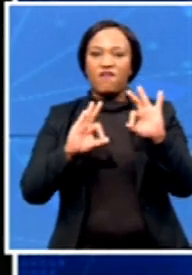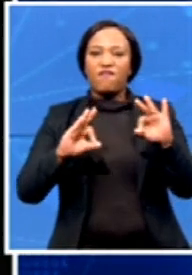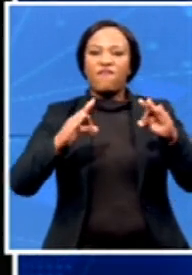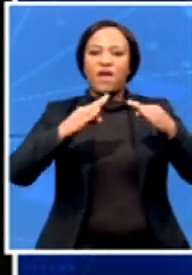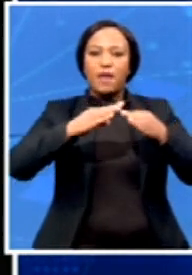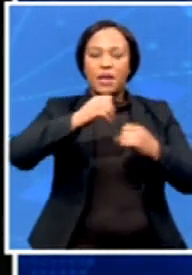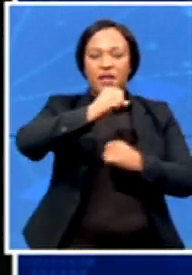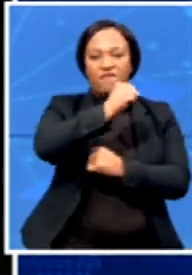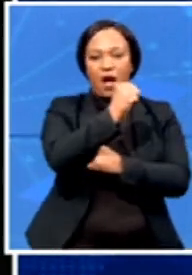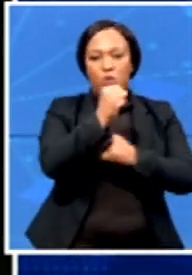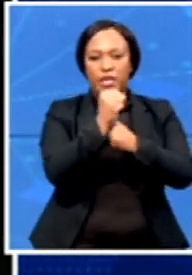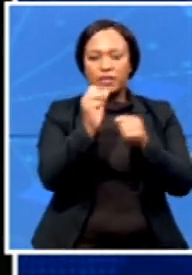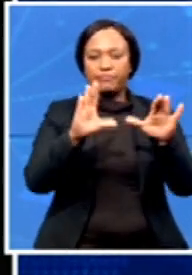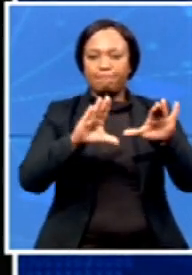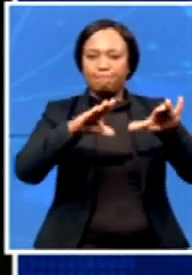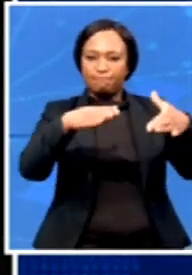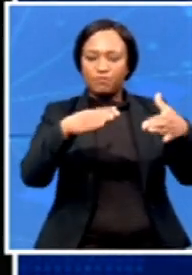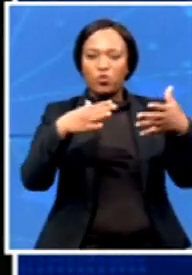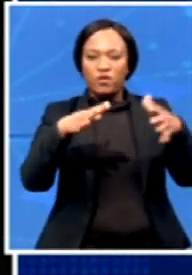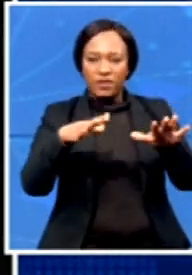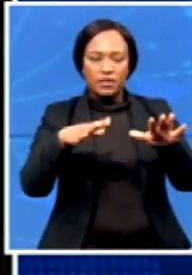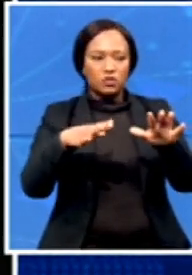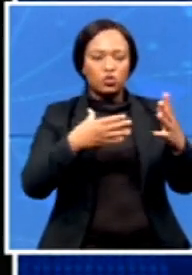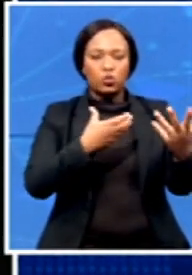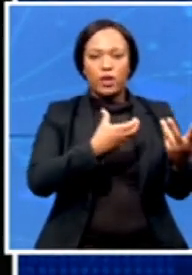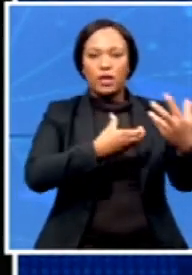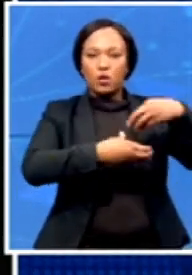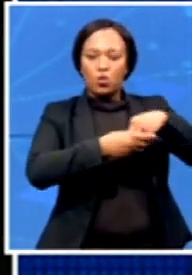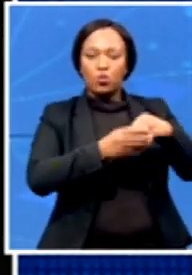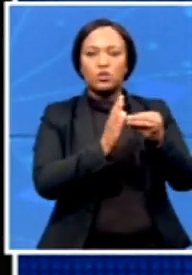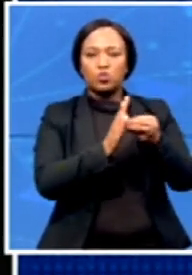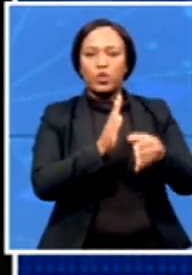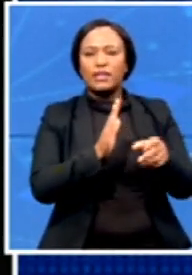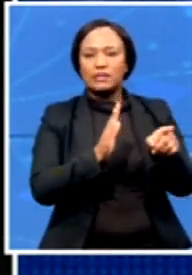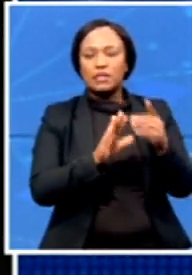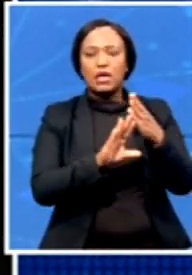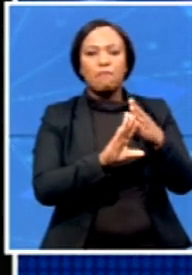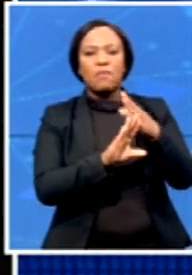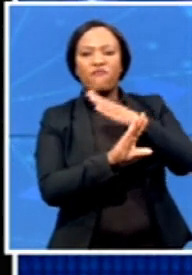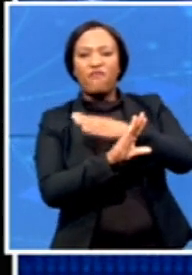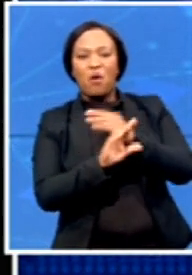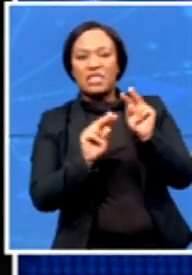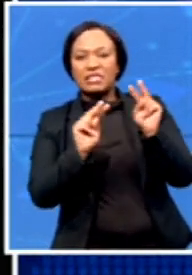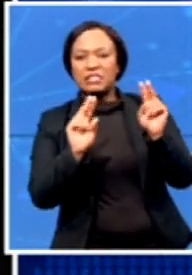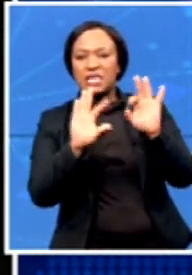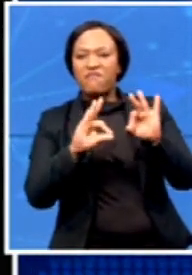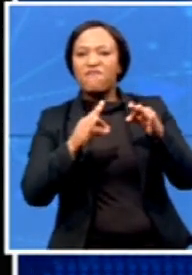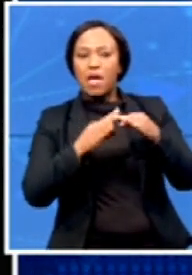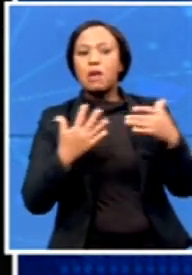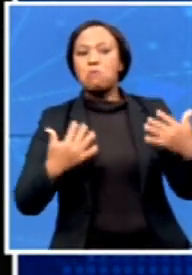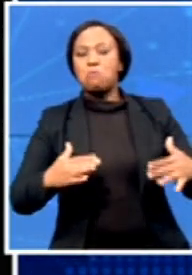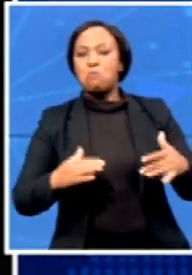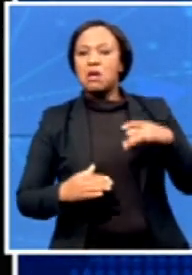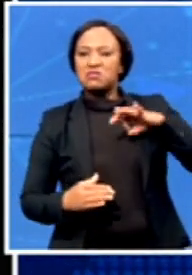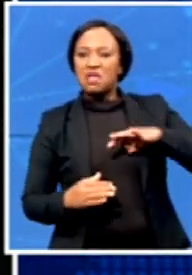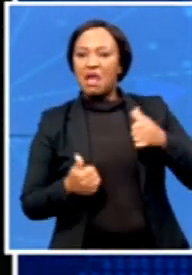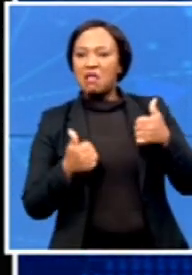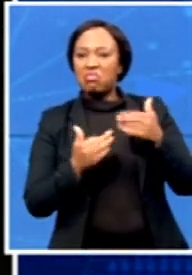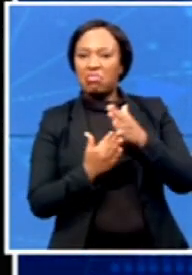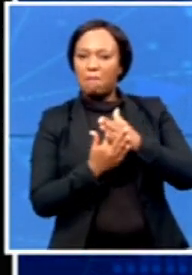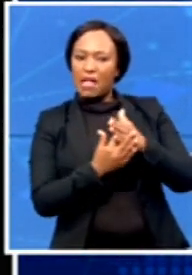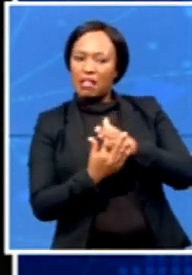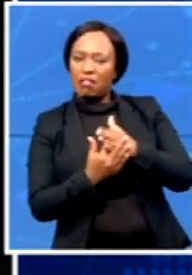to include students who are previously seen as coming from the missing middle, to ensure that they are